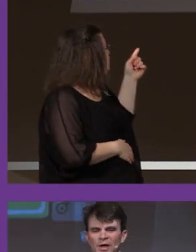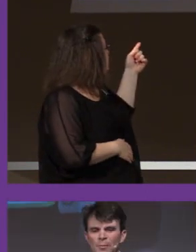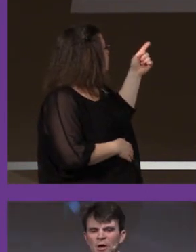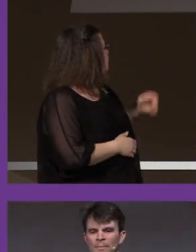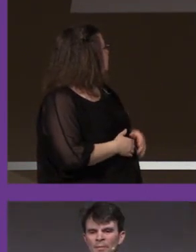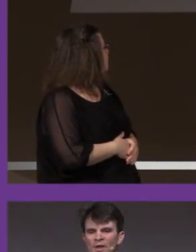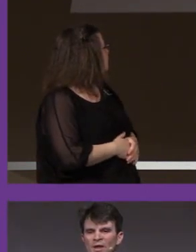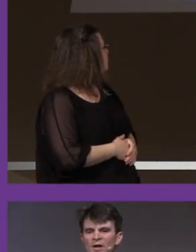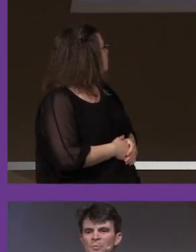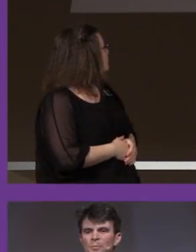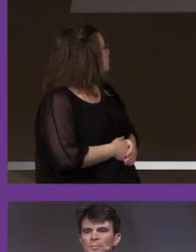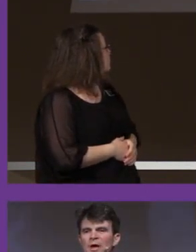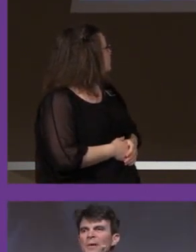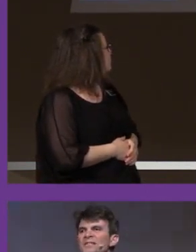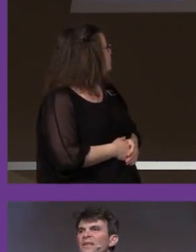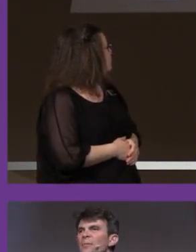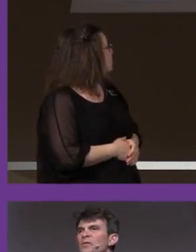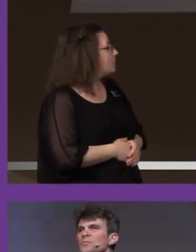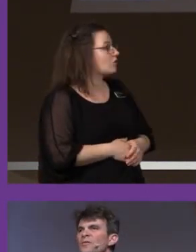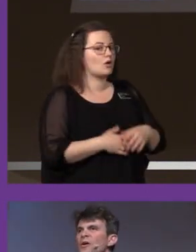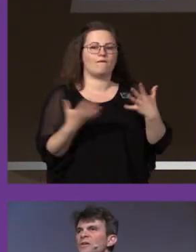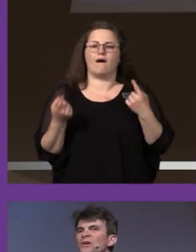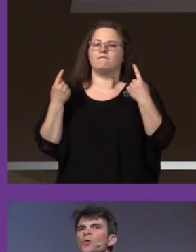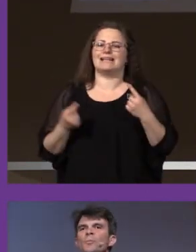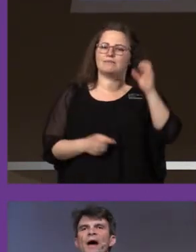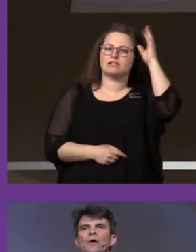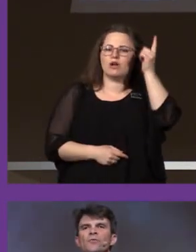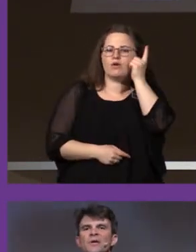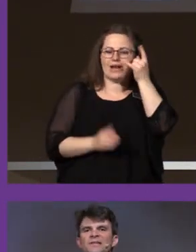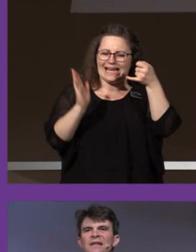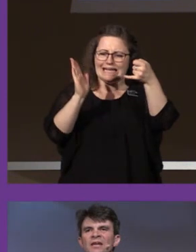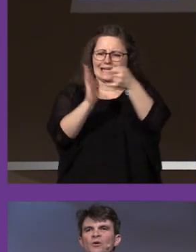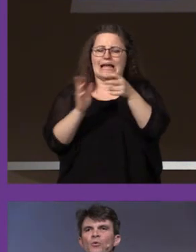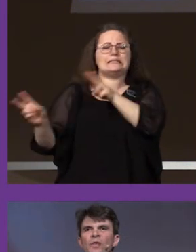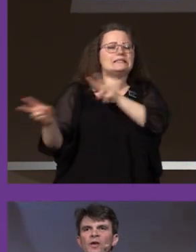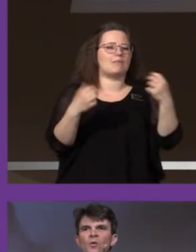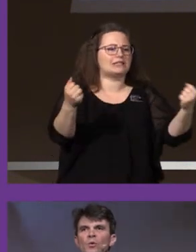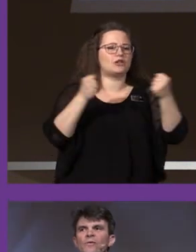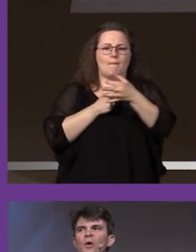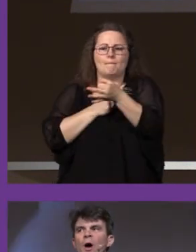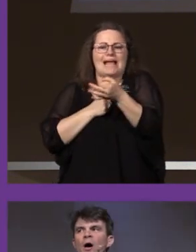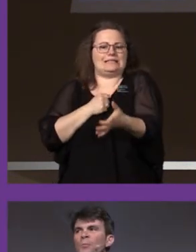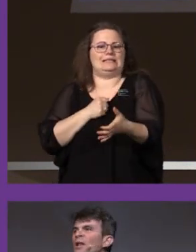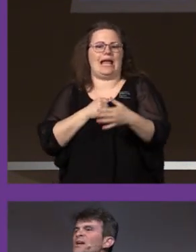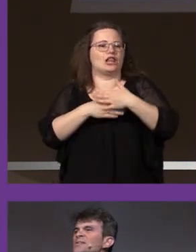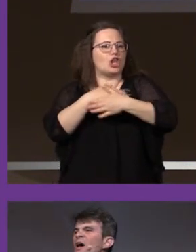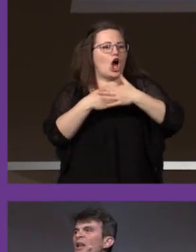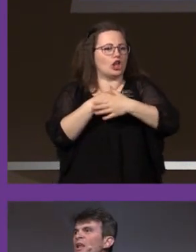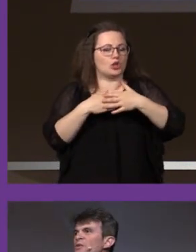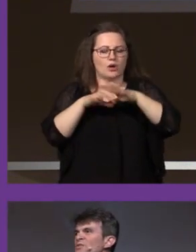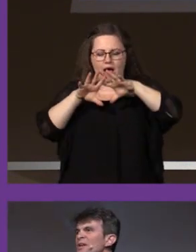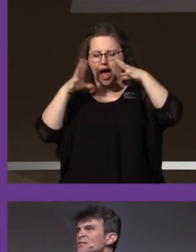the camera, and the amazing thing about the smartphone, it's got all the power of a PC with you wherever you are,